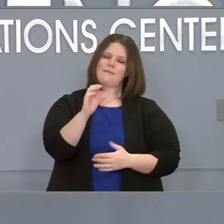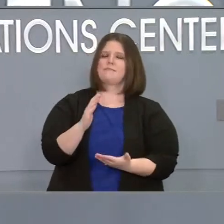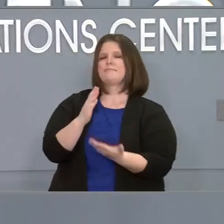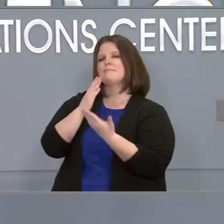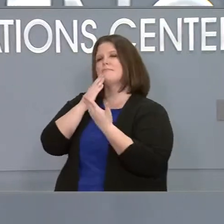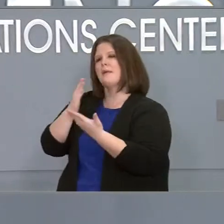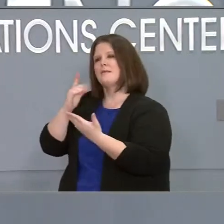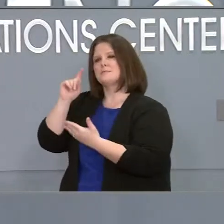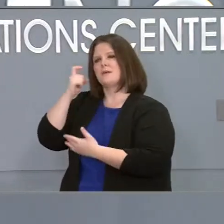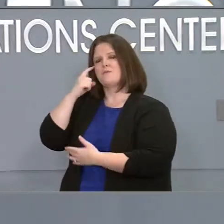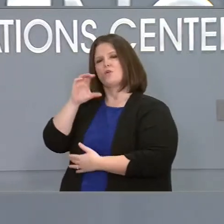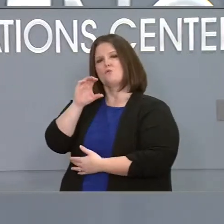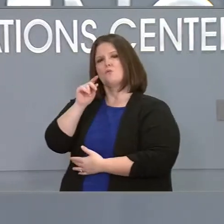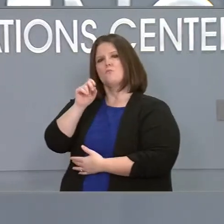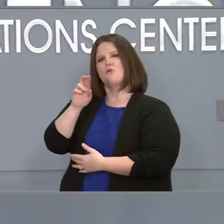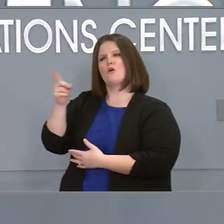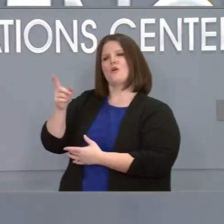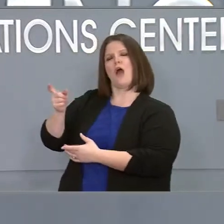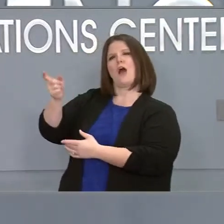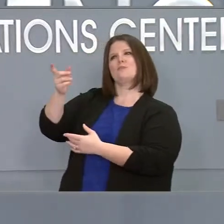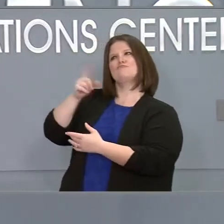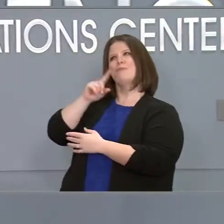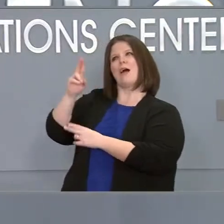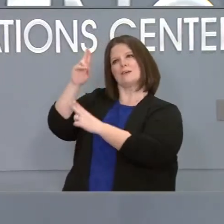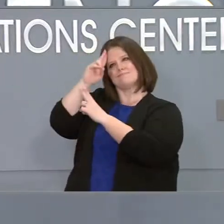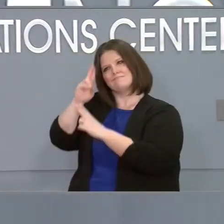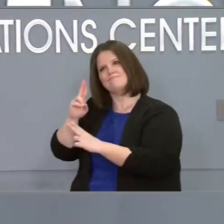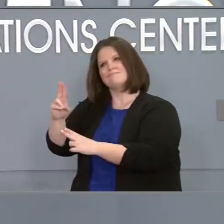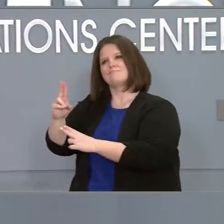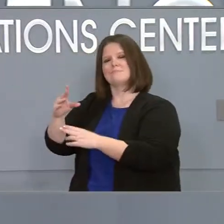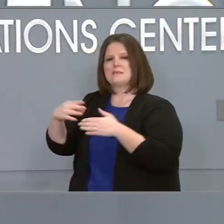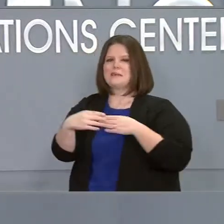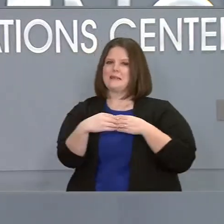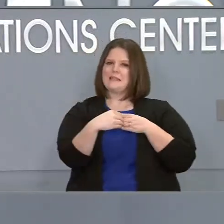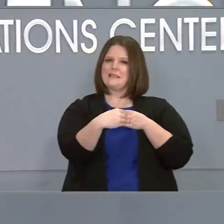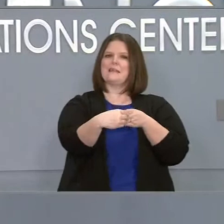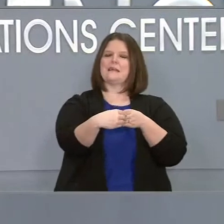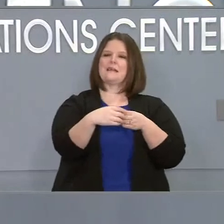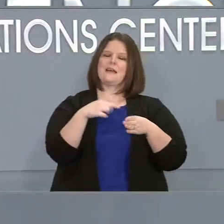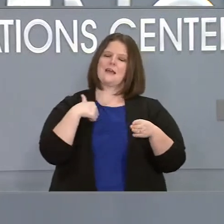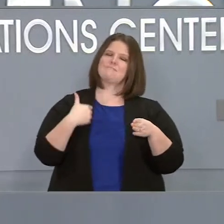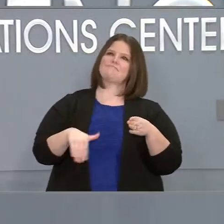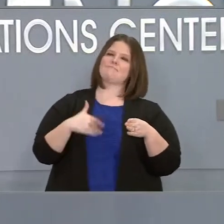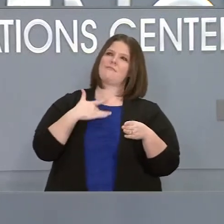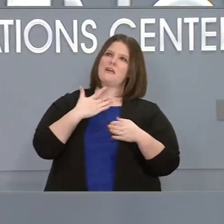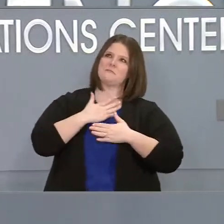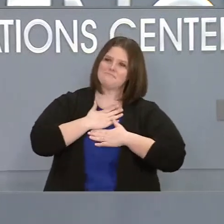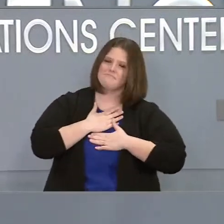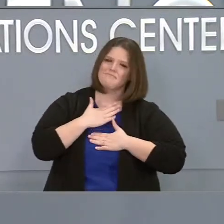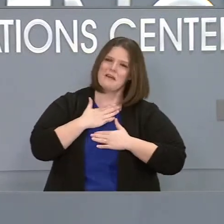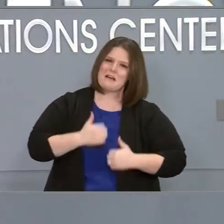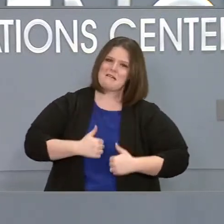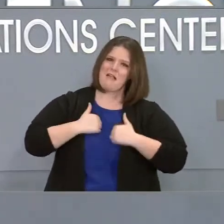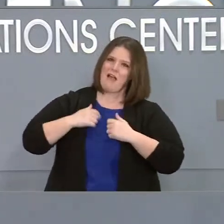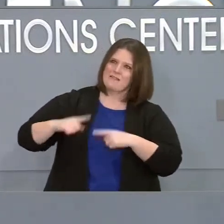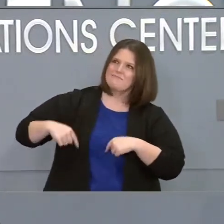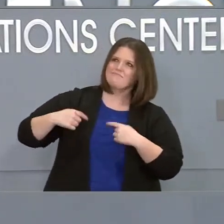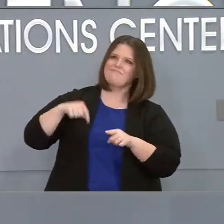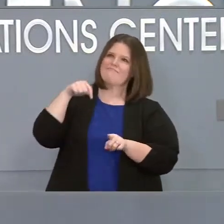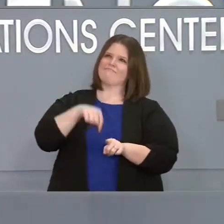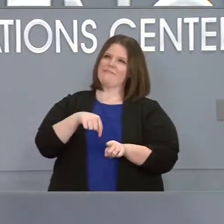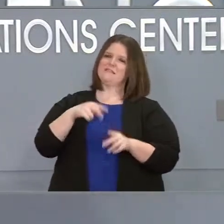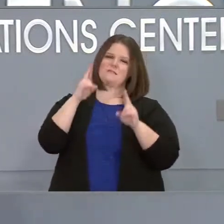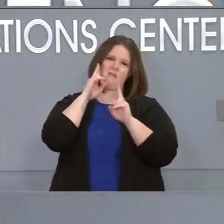Governor Cooper, again for giving me this incredible opportunity to lead. It has been the honor of a lifetime. Thank you.